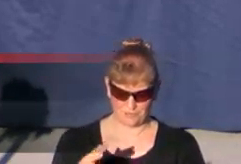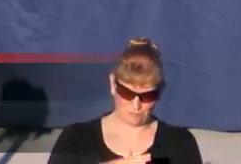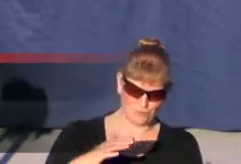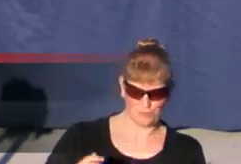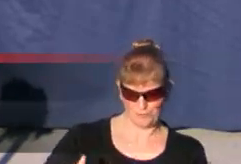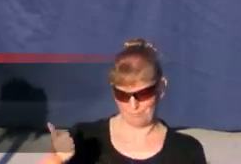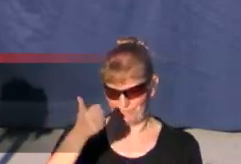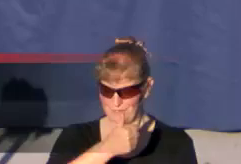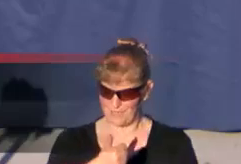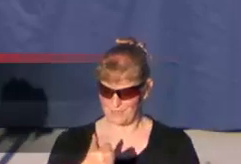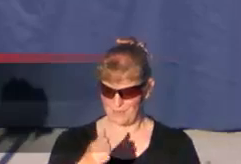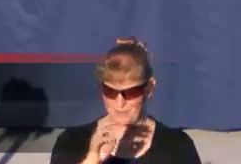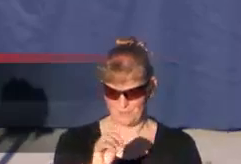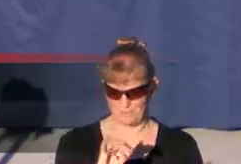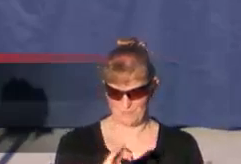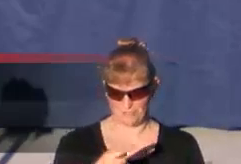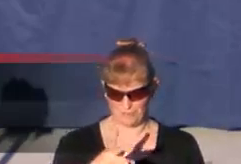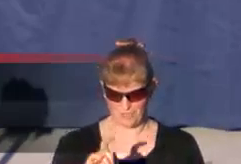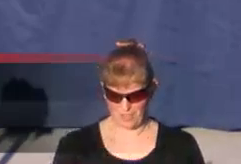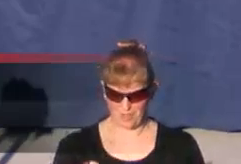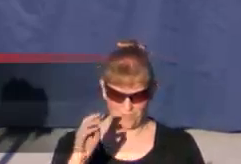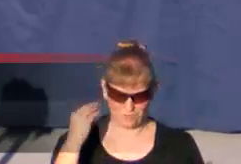Whitney.